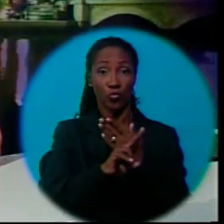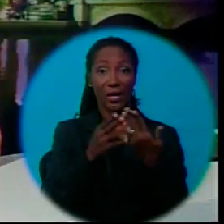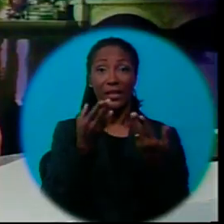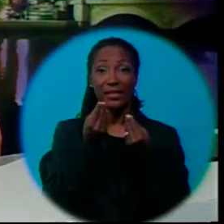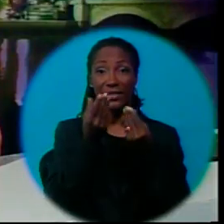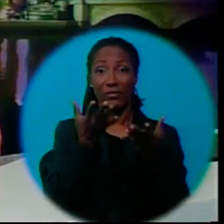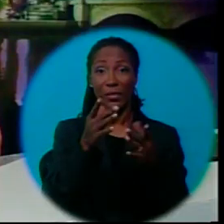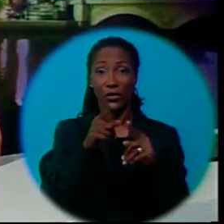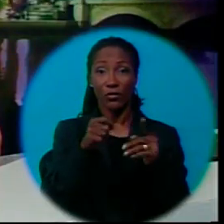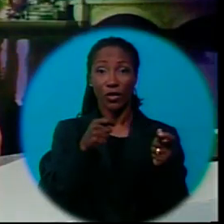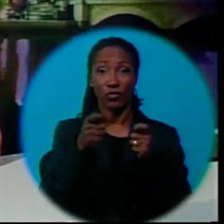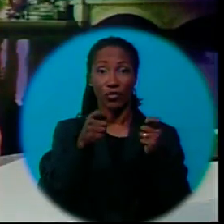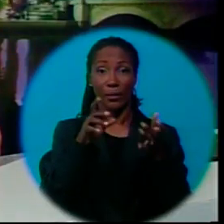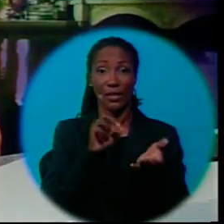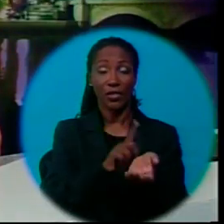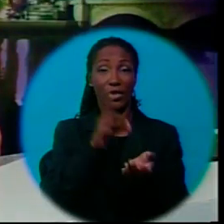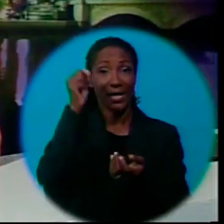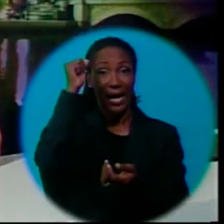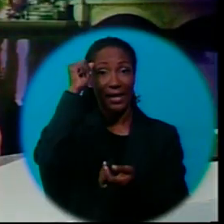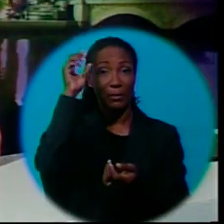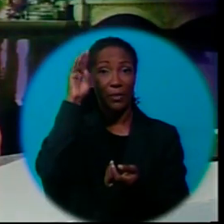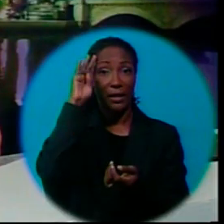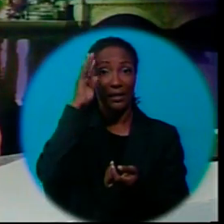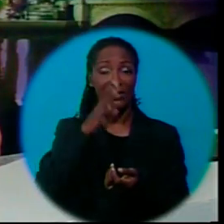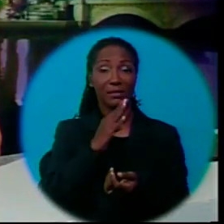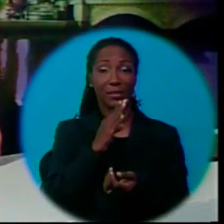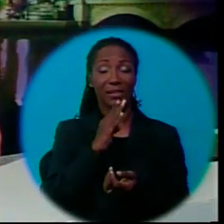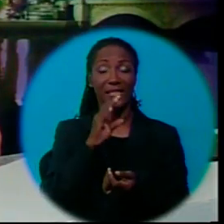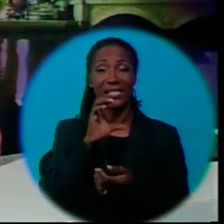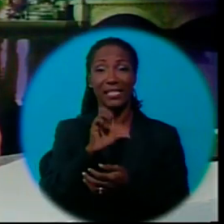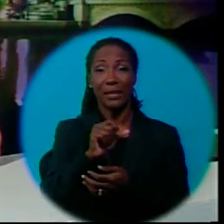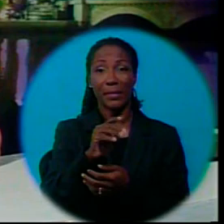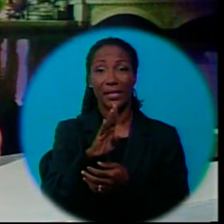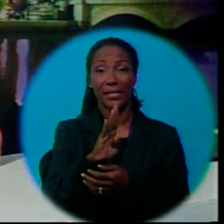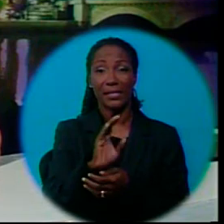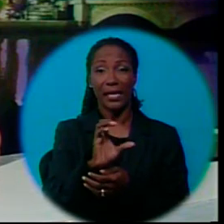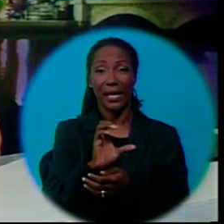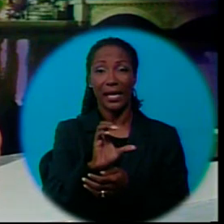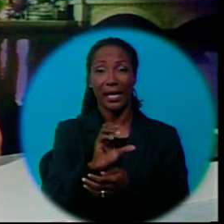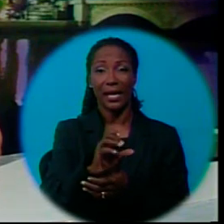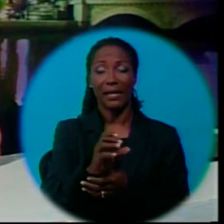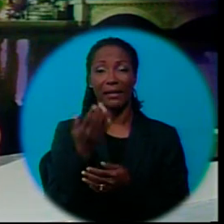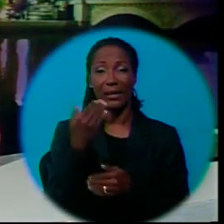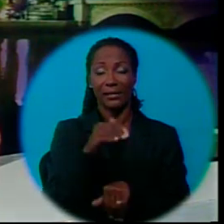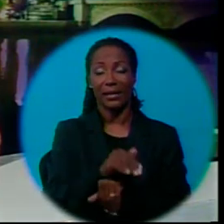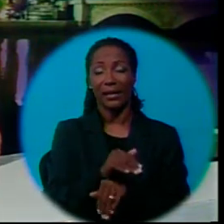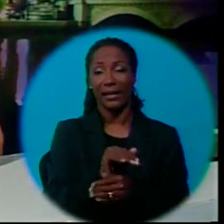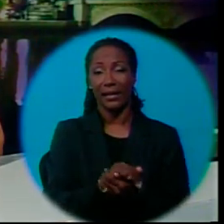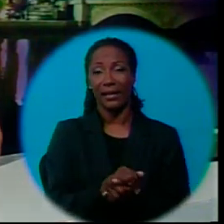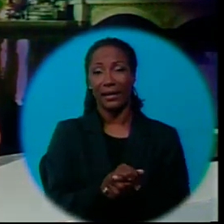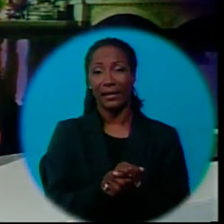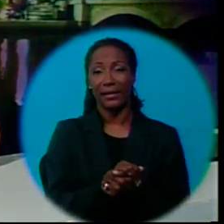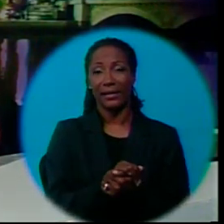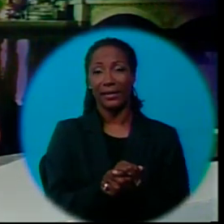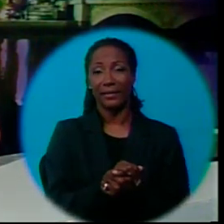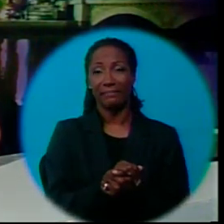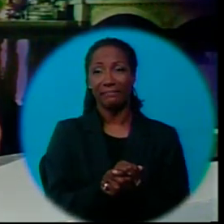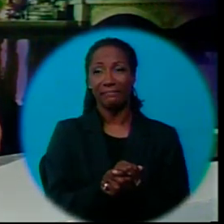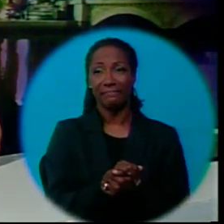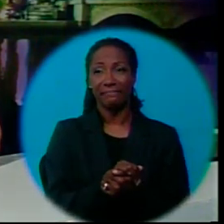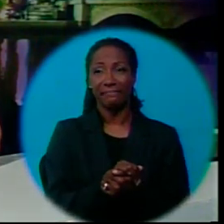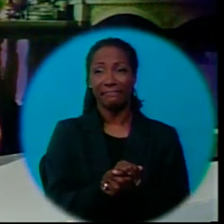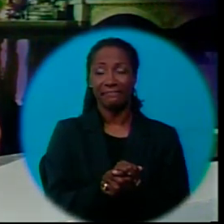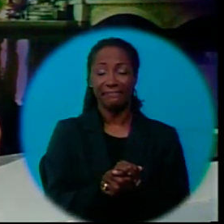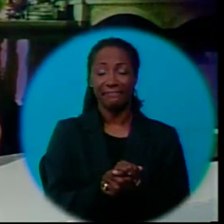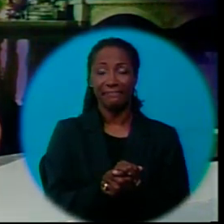Dr. Atlee Brathwitt while speaking on the CBC News and current affairs program The People's Business last night You're getting ready